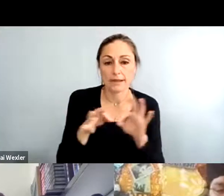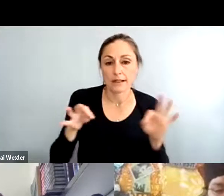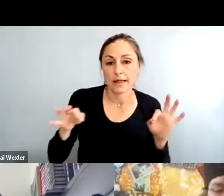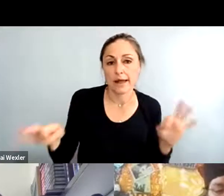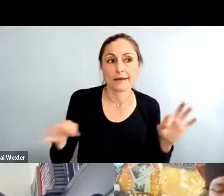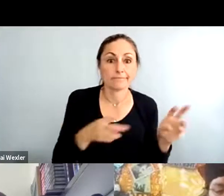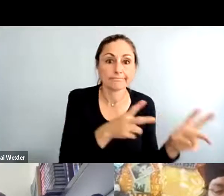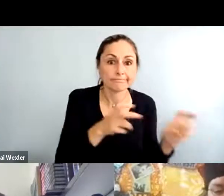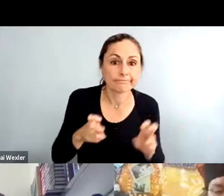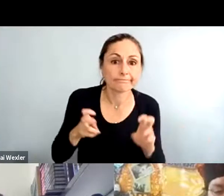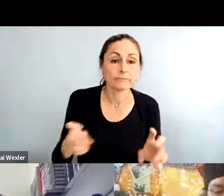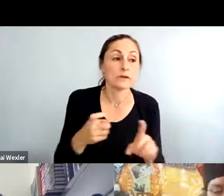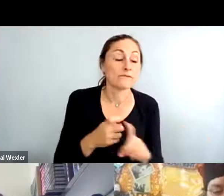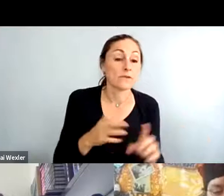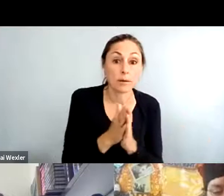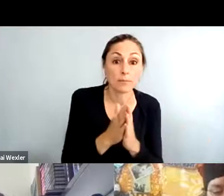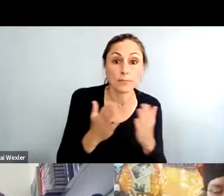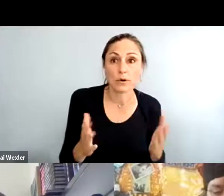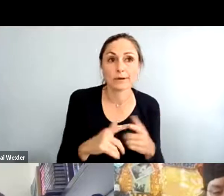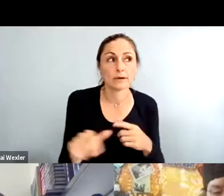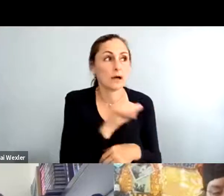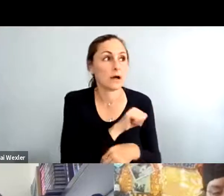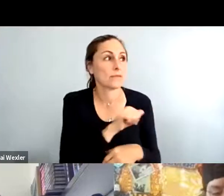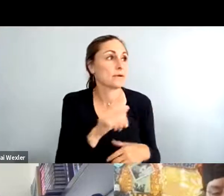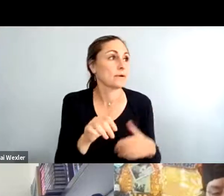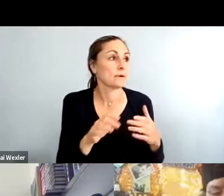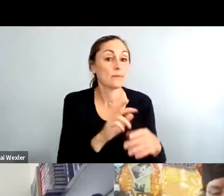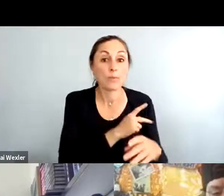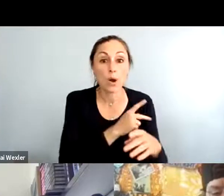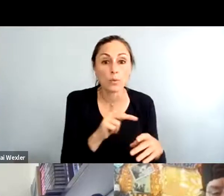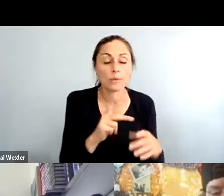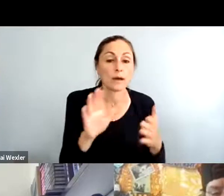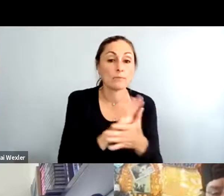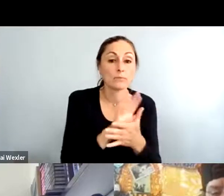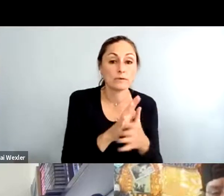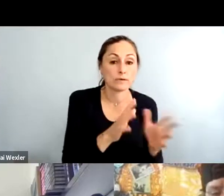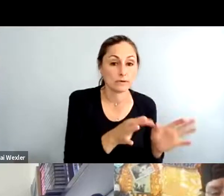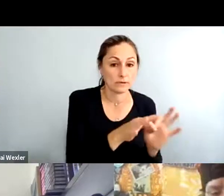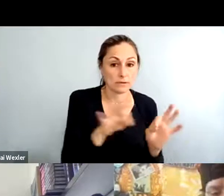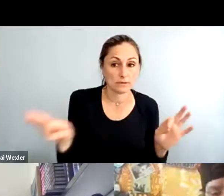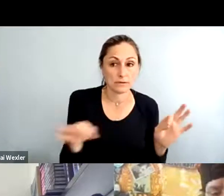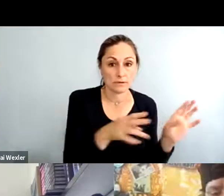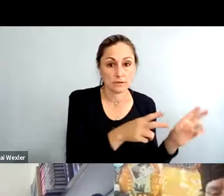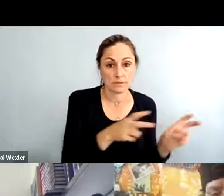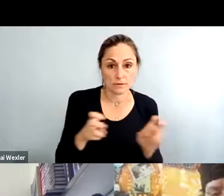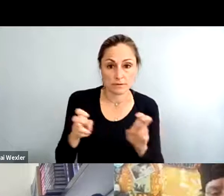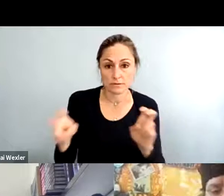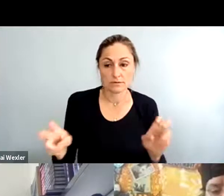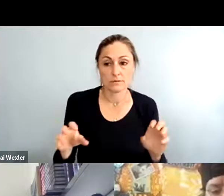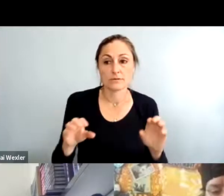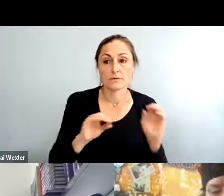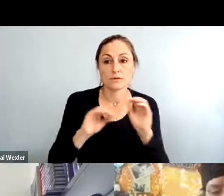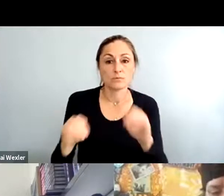be a poem, another poem, or it could be a movie or anything. And you essentially lay it out on the right side of